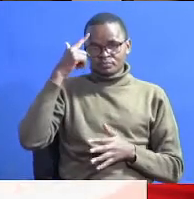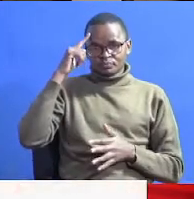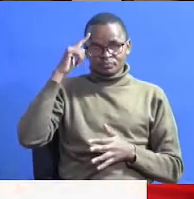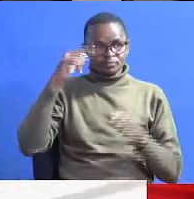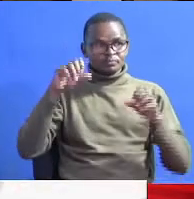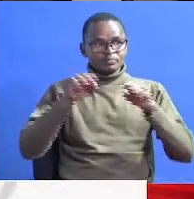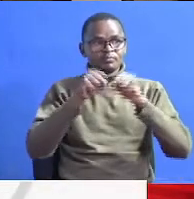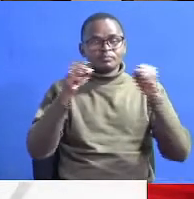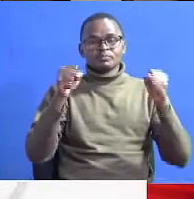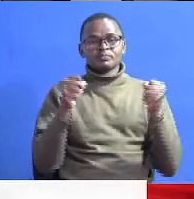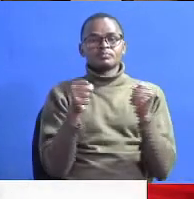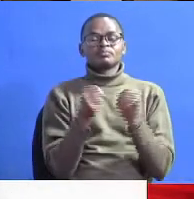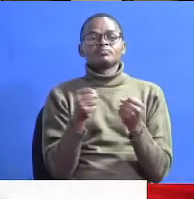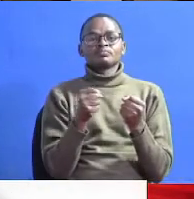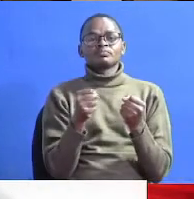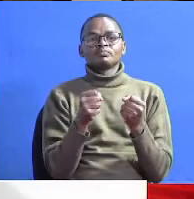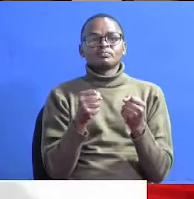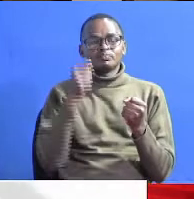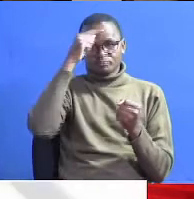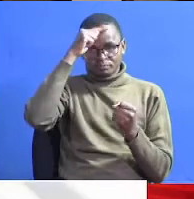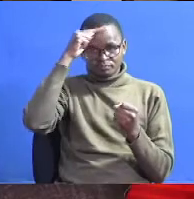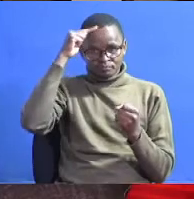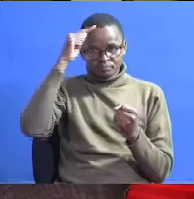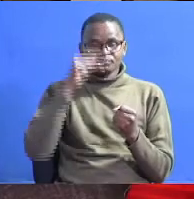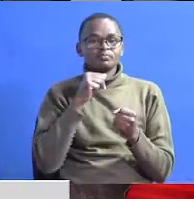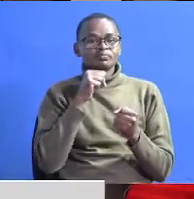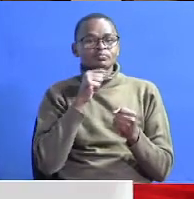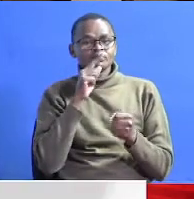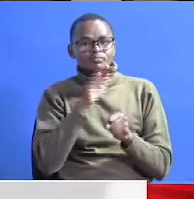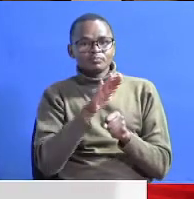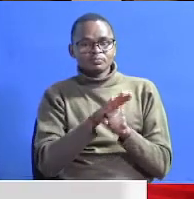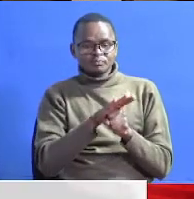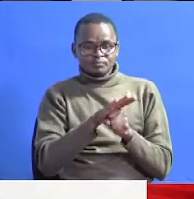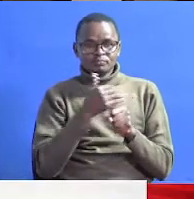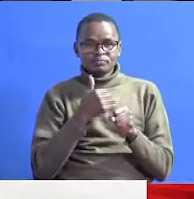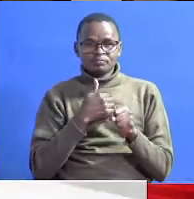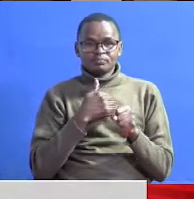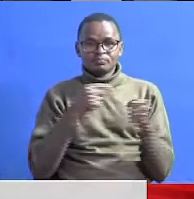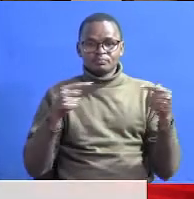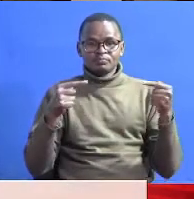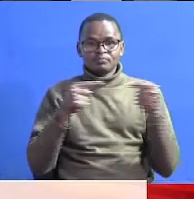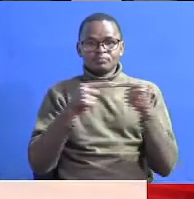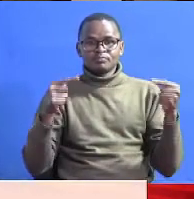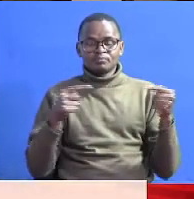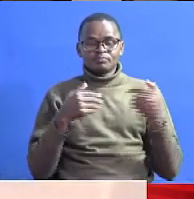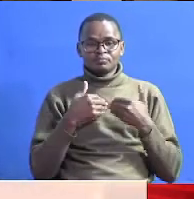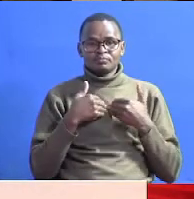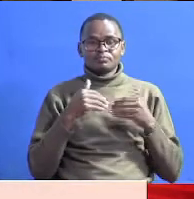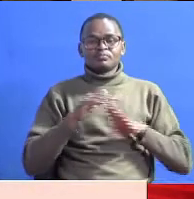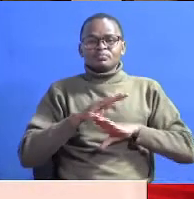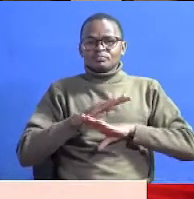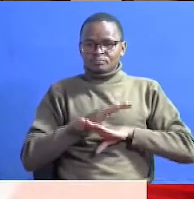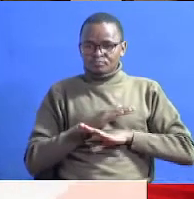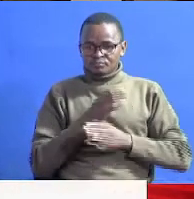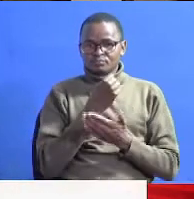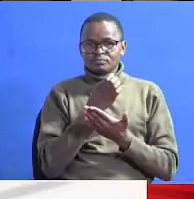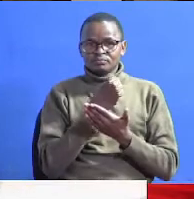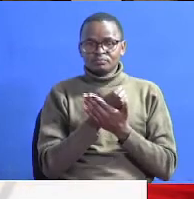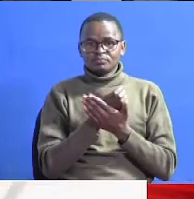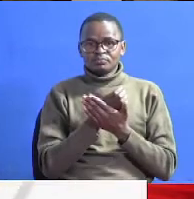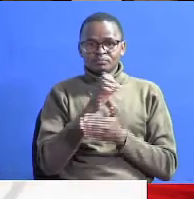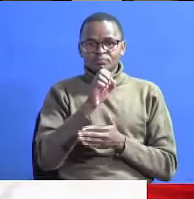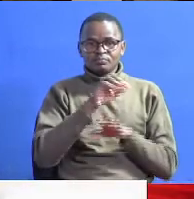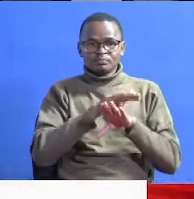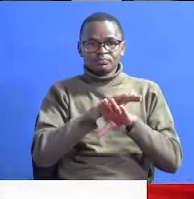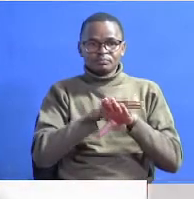destruction of character, because they didn't, probably saying that the opponents did not have enough evidence to substantiate